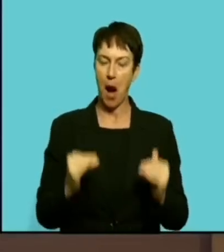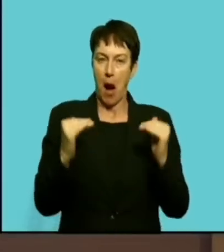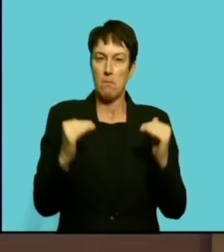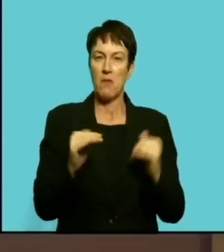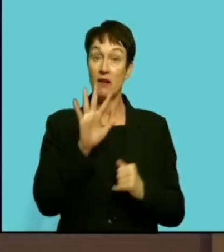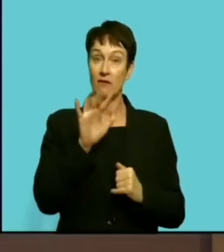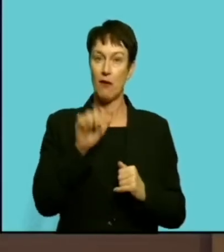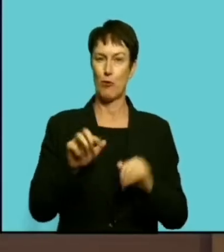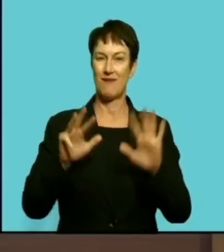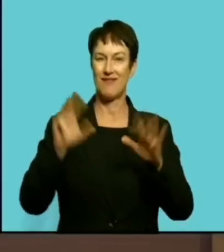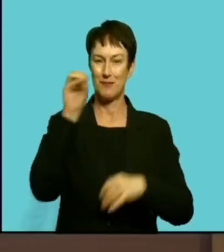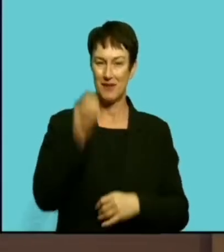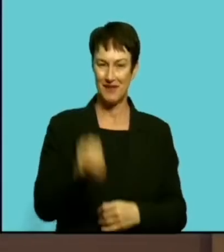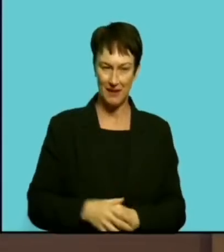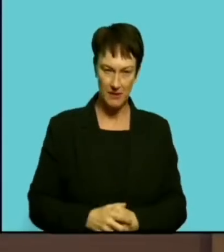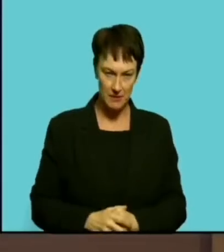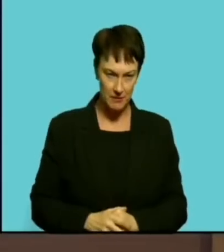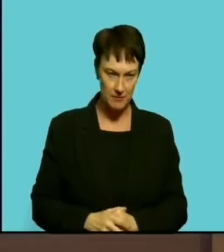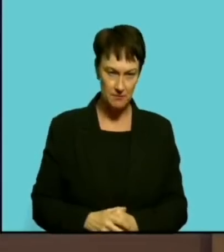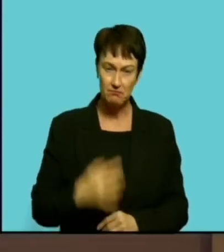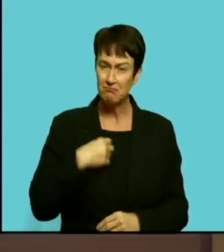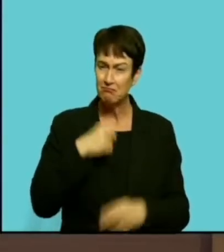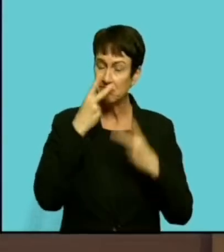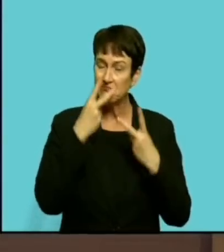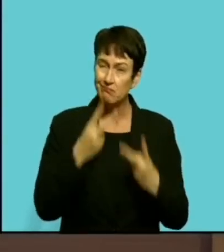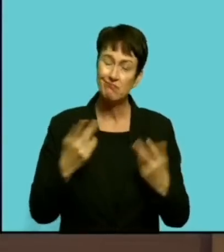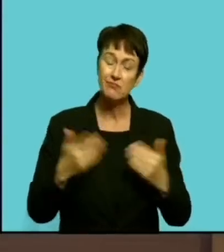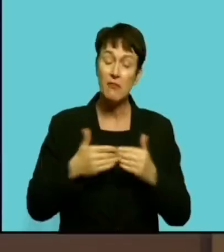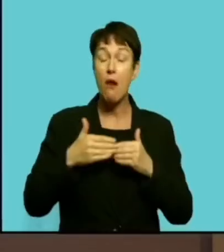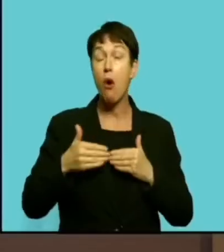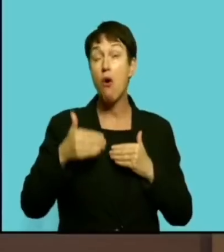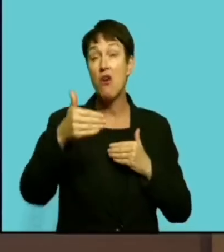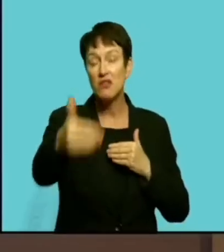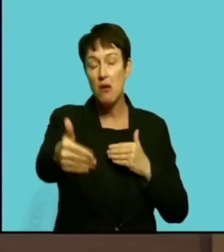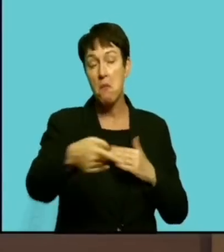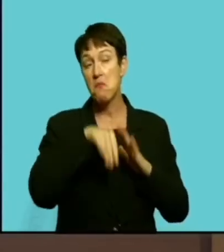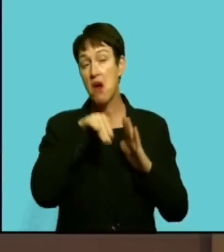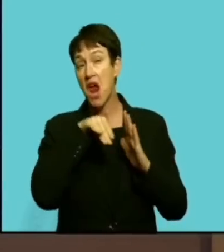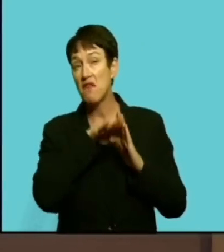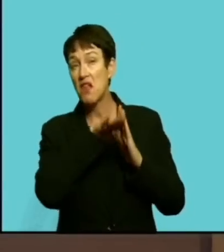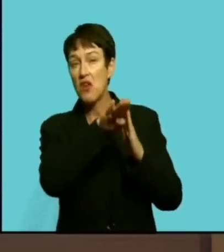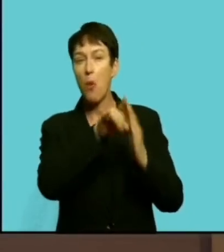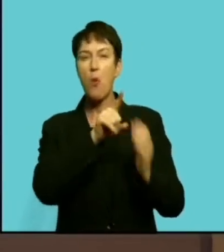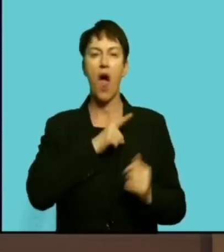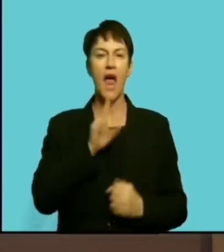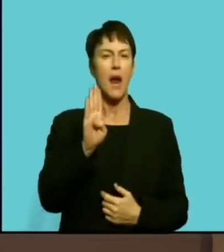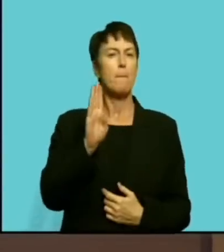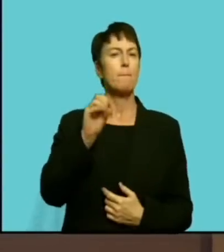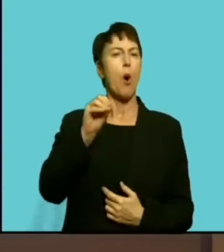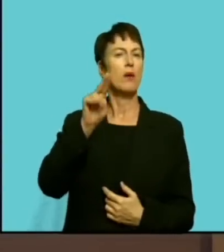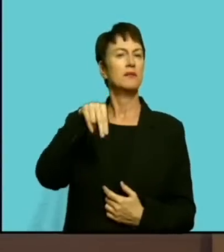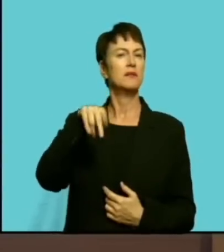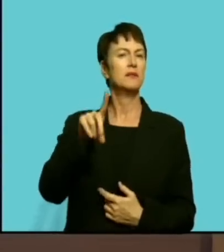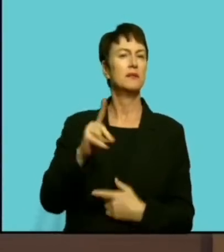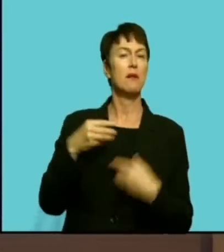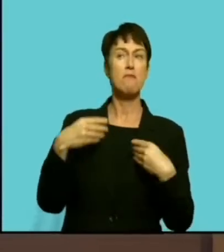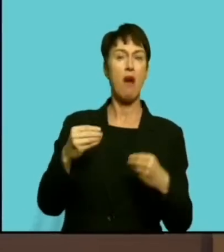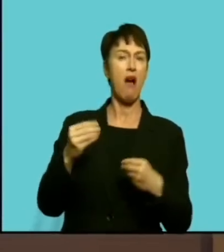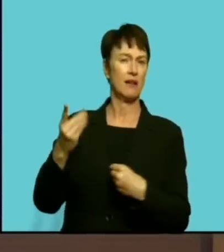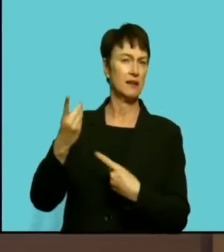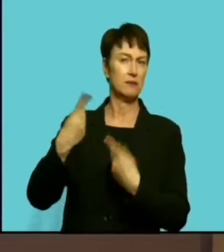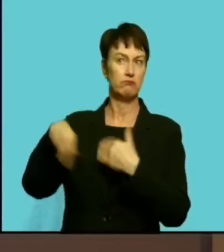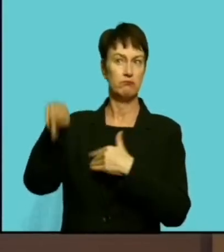Long-term inflation expectations derived from the break-even yields in the bond market have also